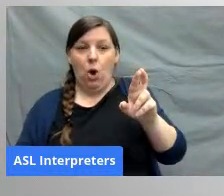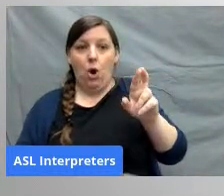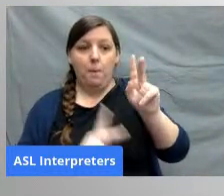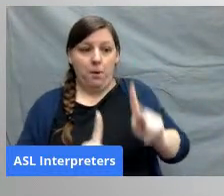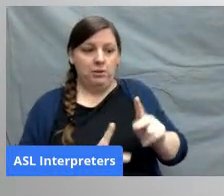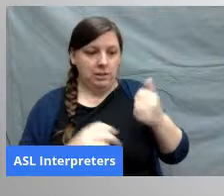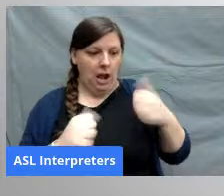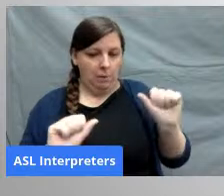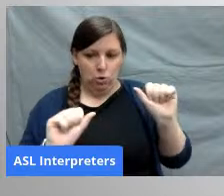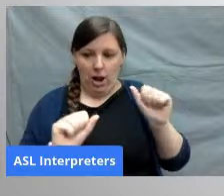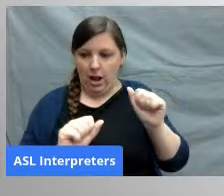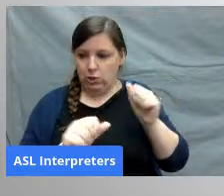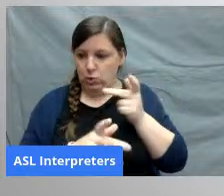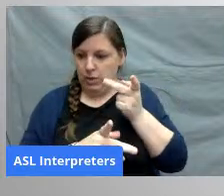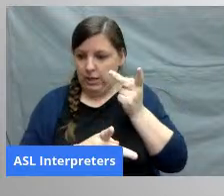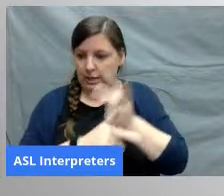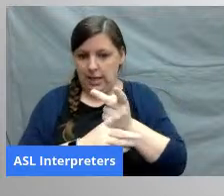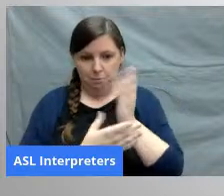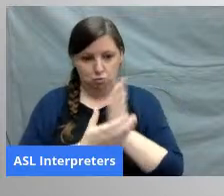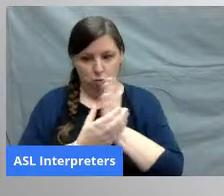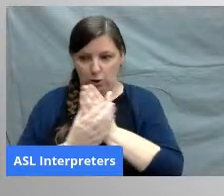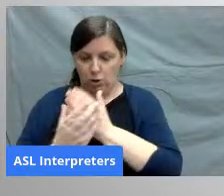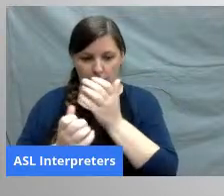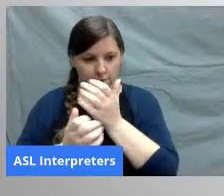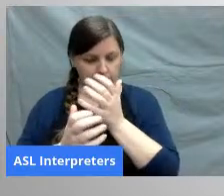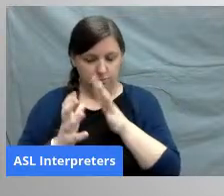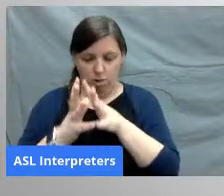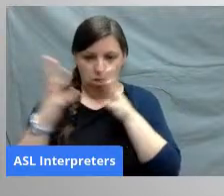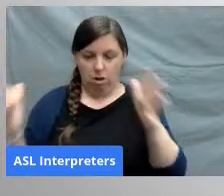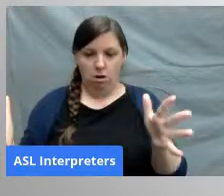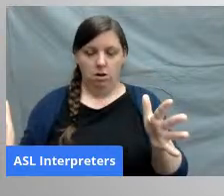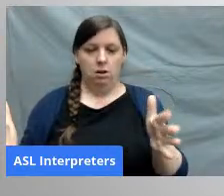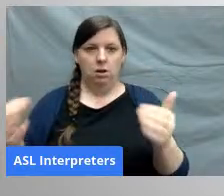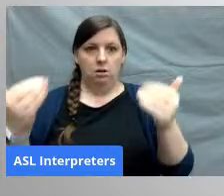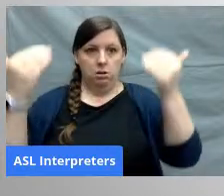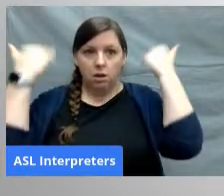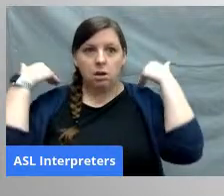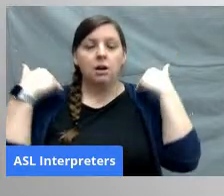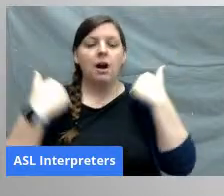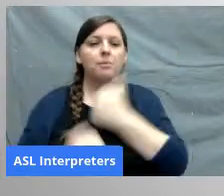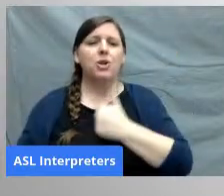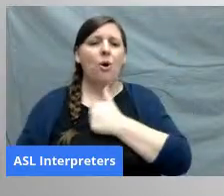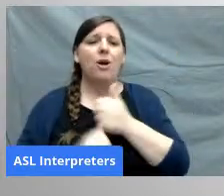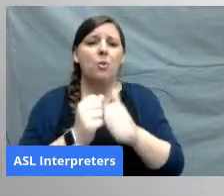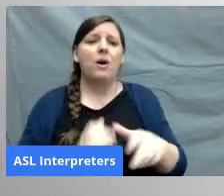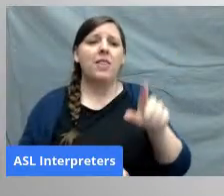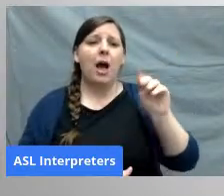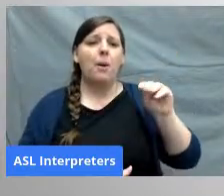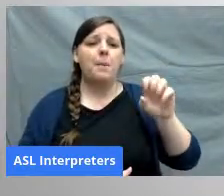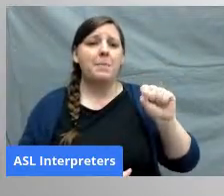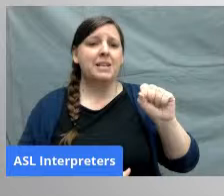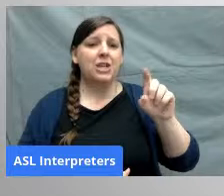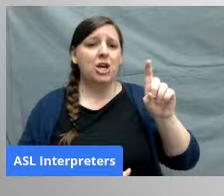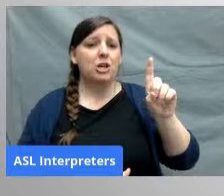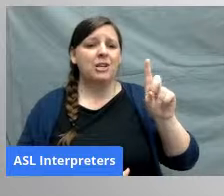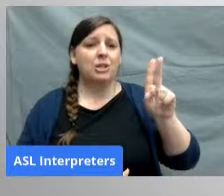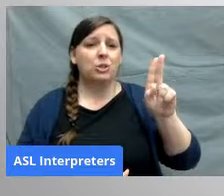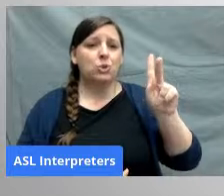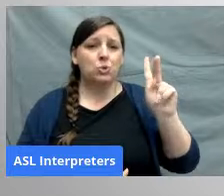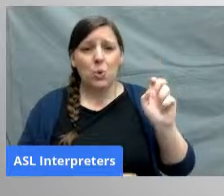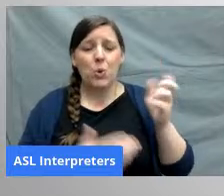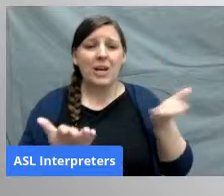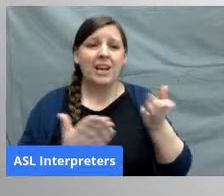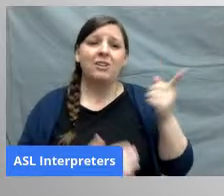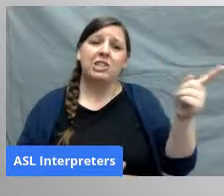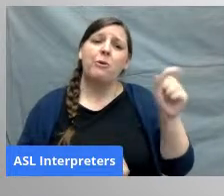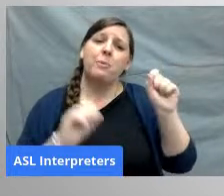and no worries, no worries. I'm so sorry. Without Miss Duke here tonight, she would be able to really give